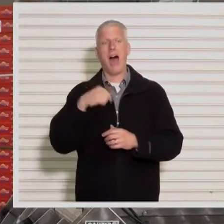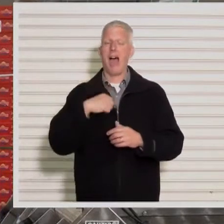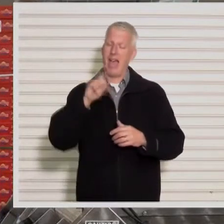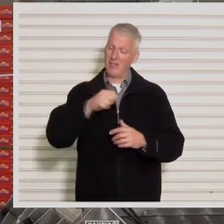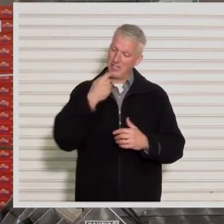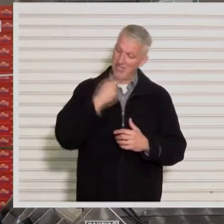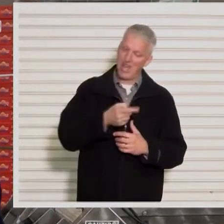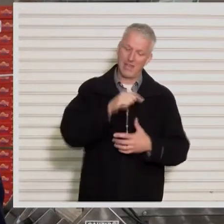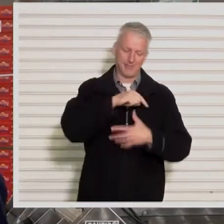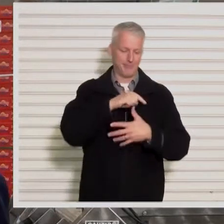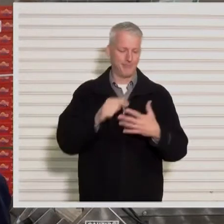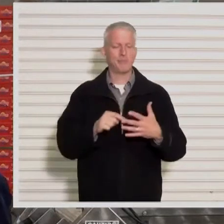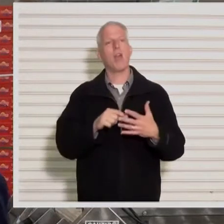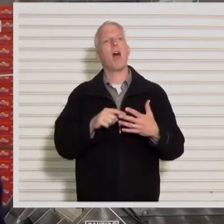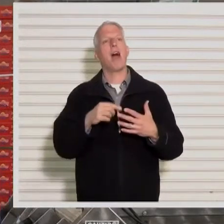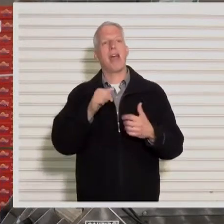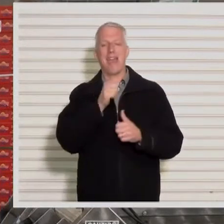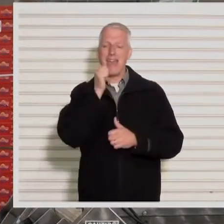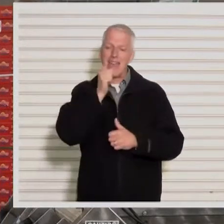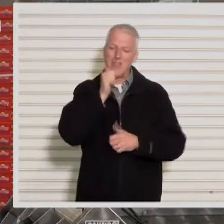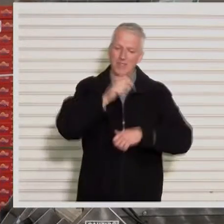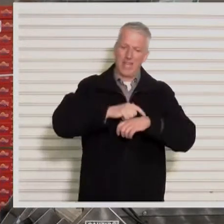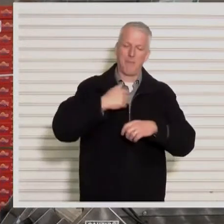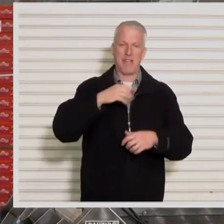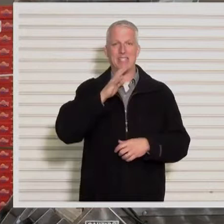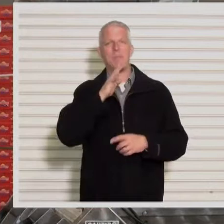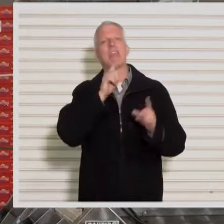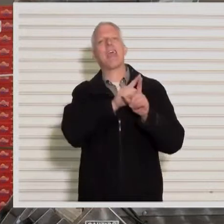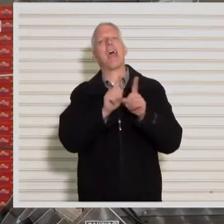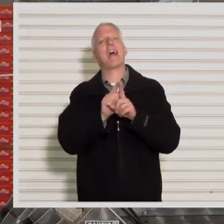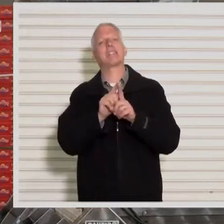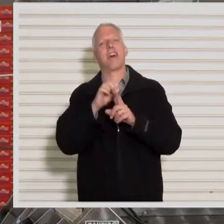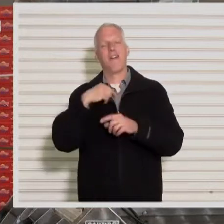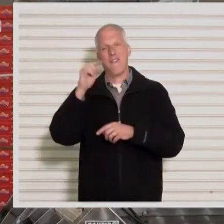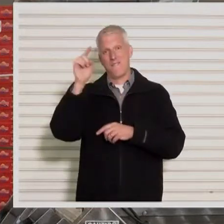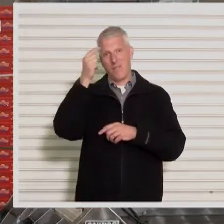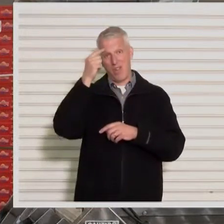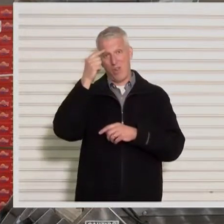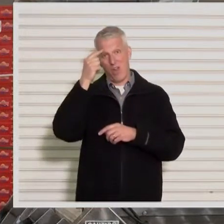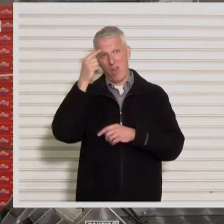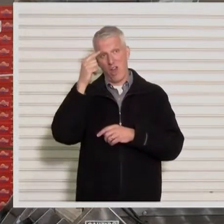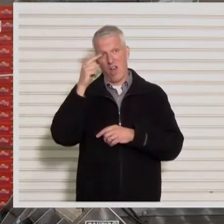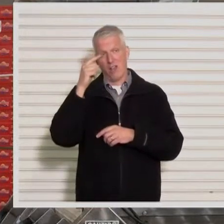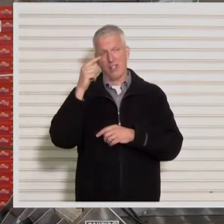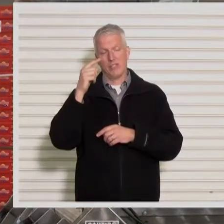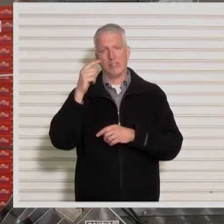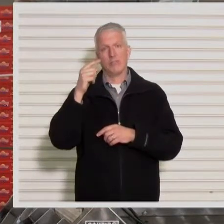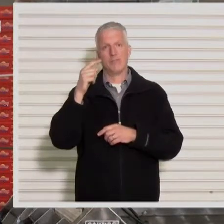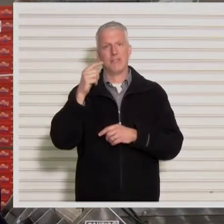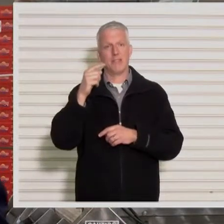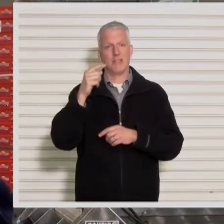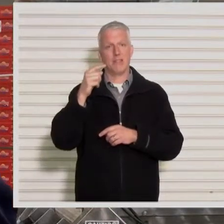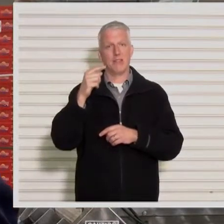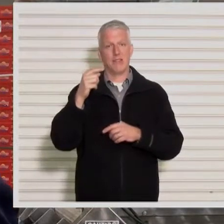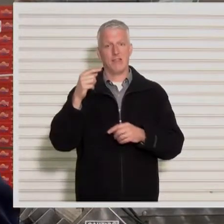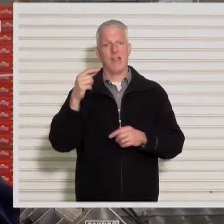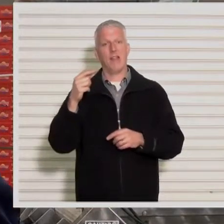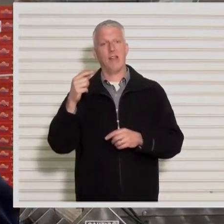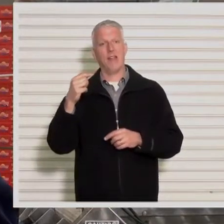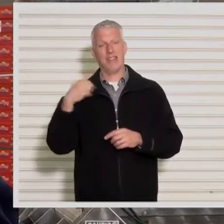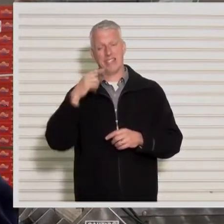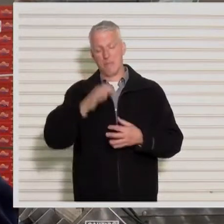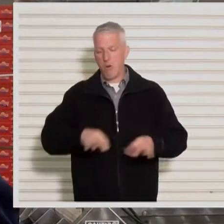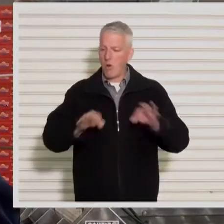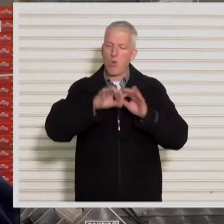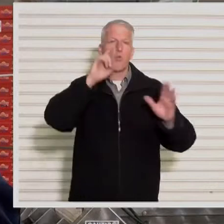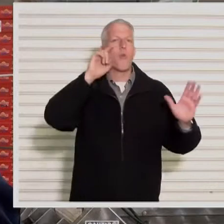say this because every time I speak as a member of our federal government, that it is important to recognize the chairman and